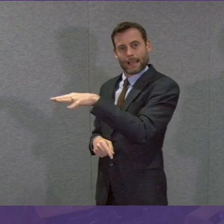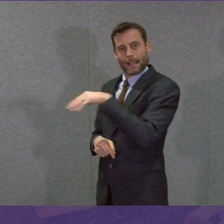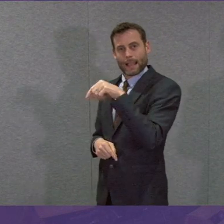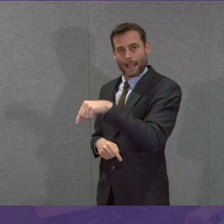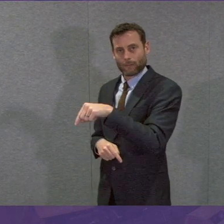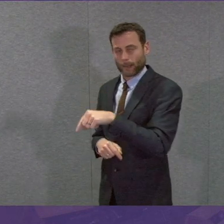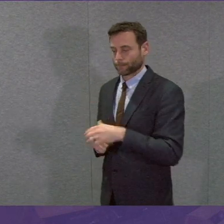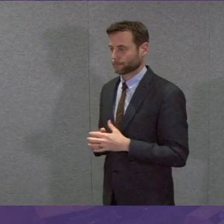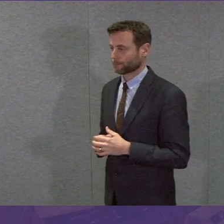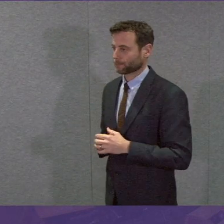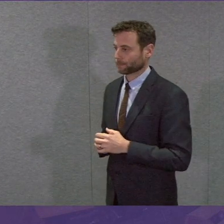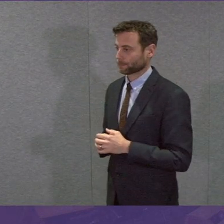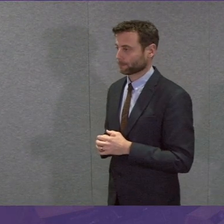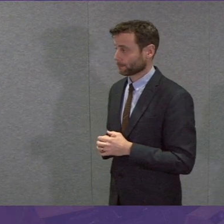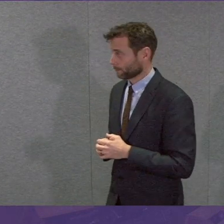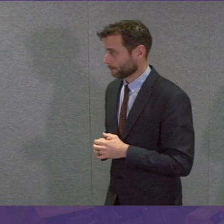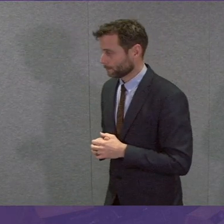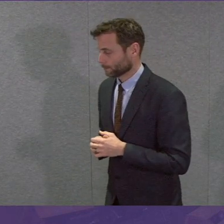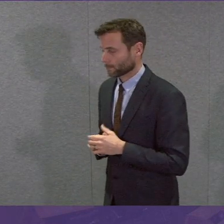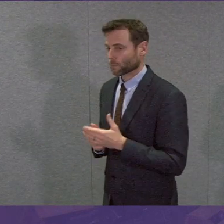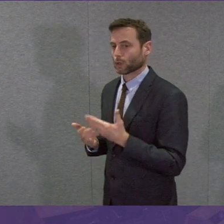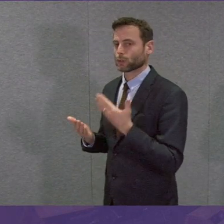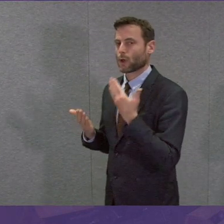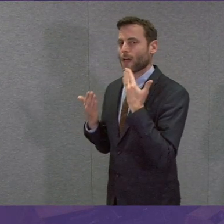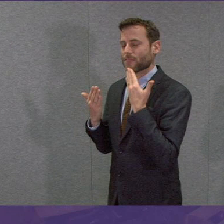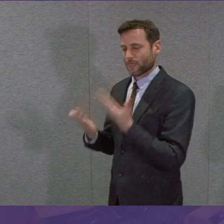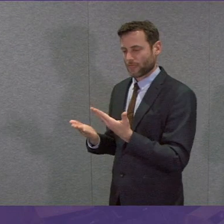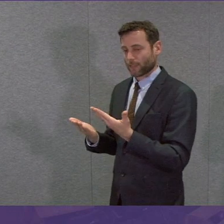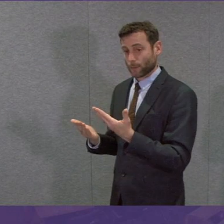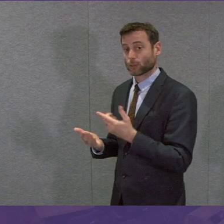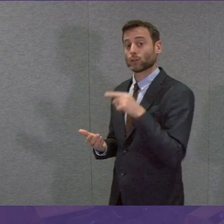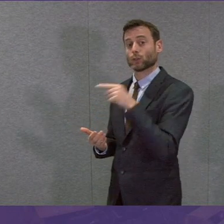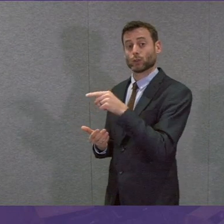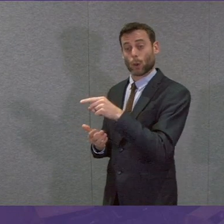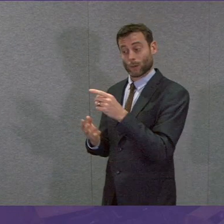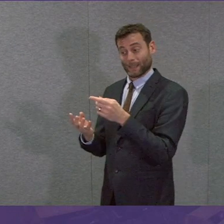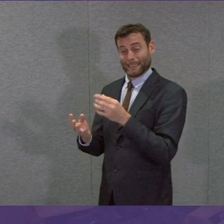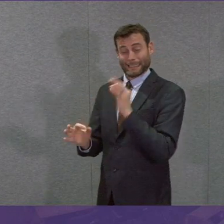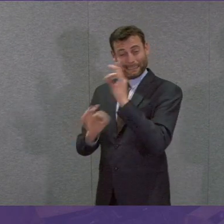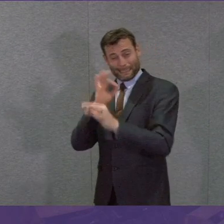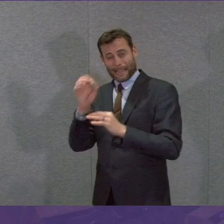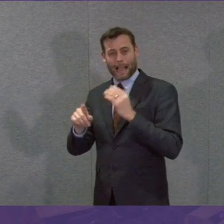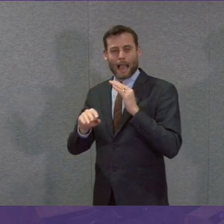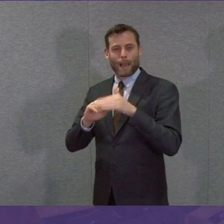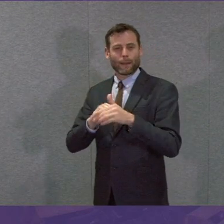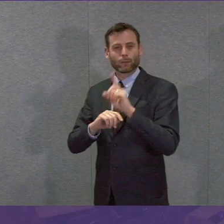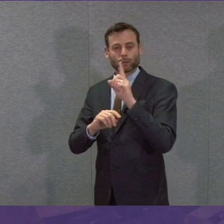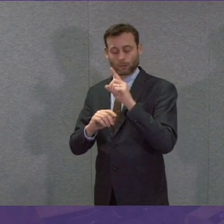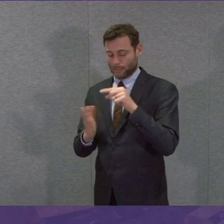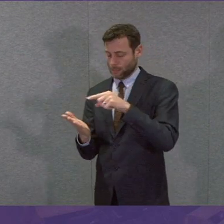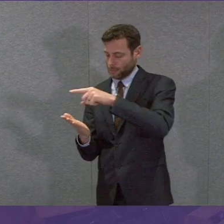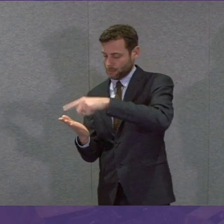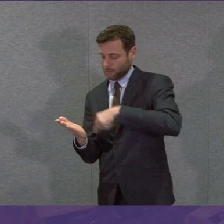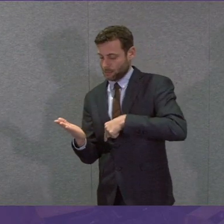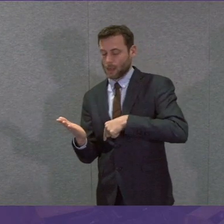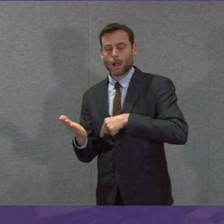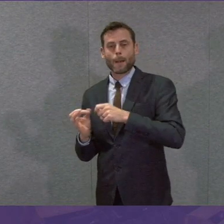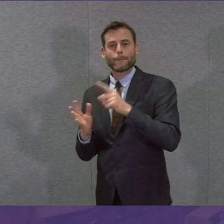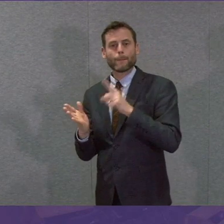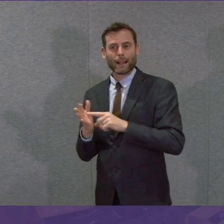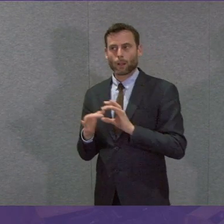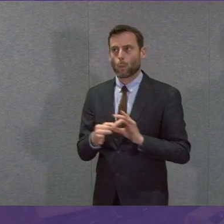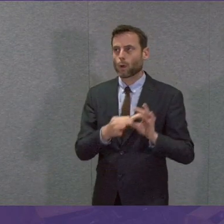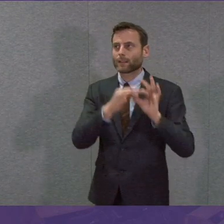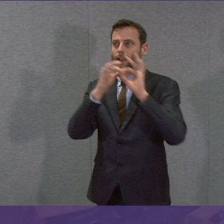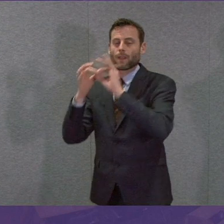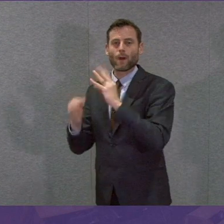John Mason, followed by Sarah Boyack. Thank you very much. The Cabinet Secretary has been stressing the integrated nature of the bill between the 4 countries. Can